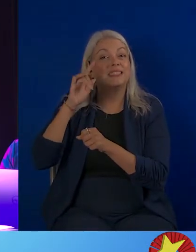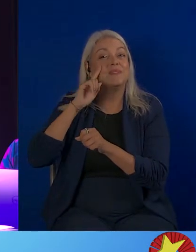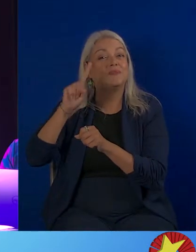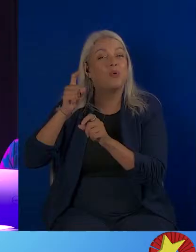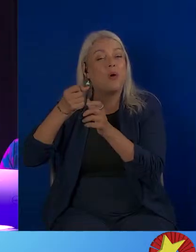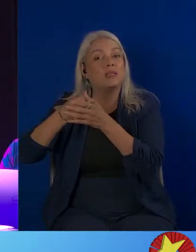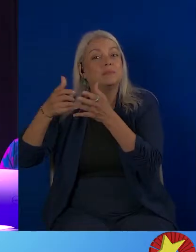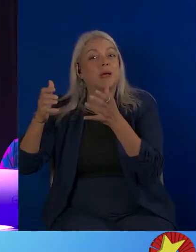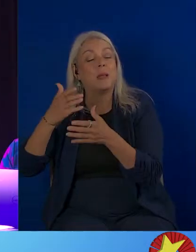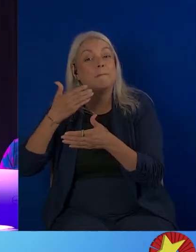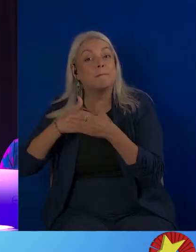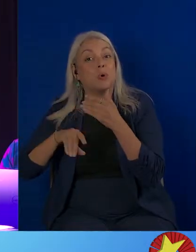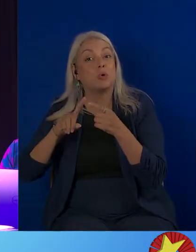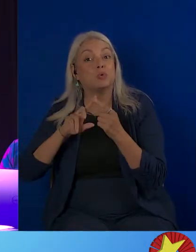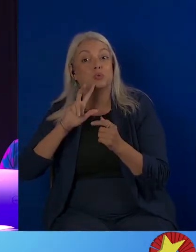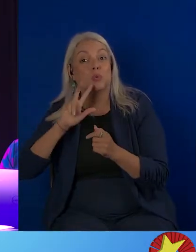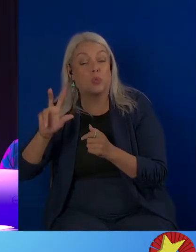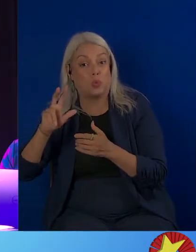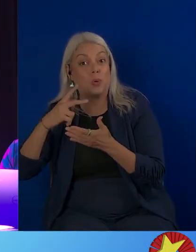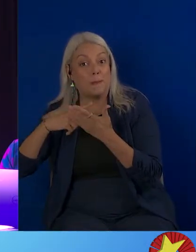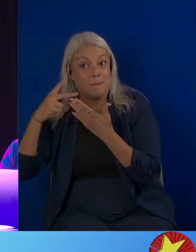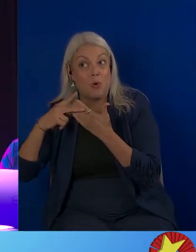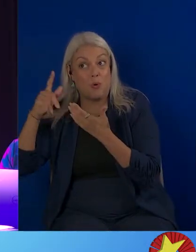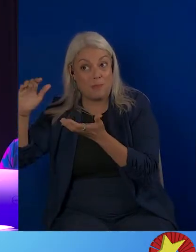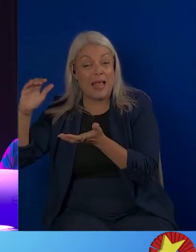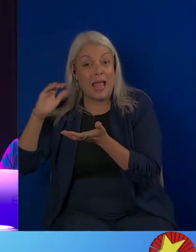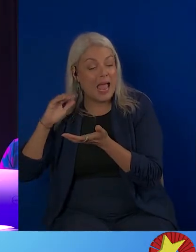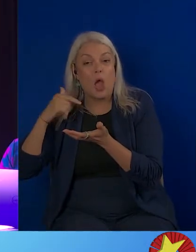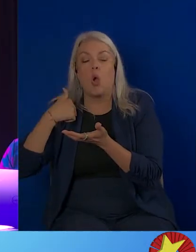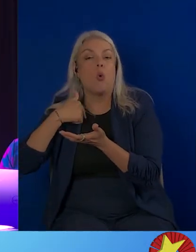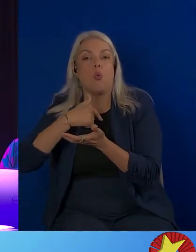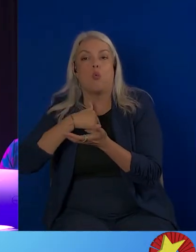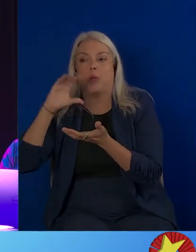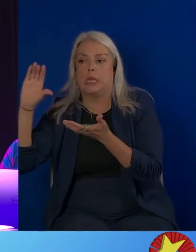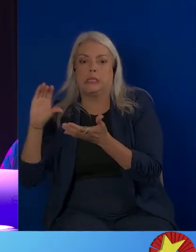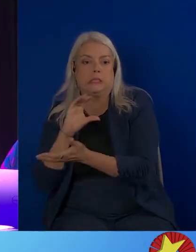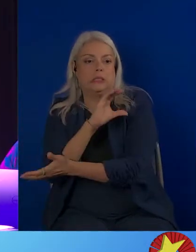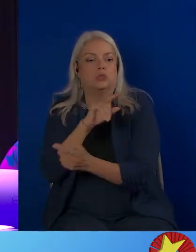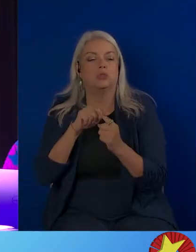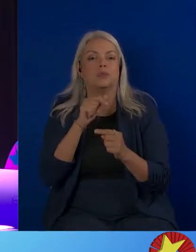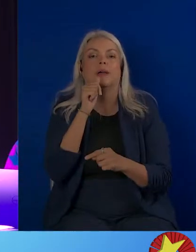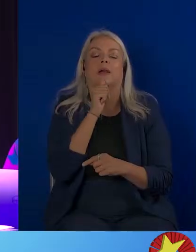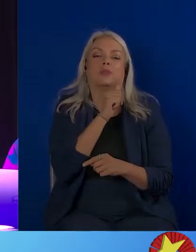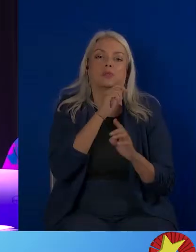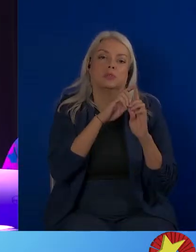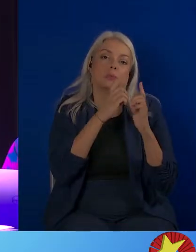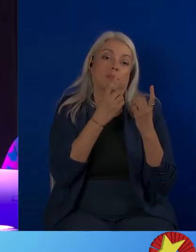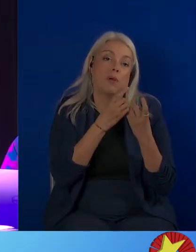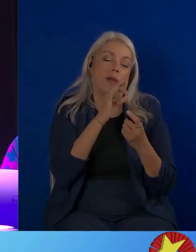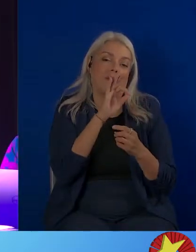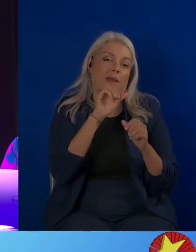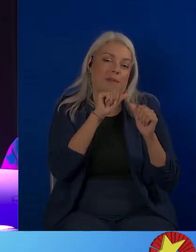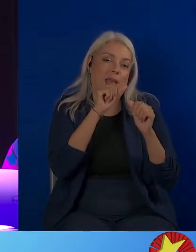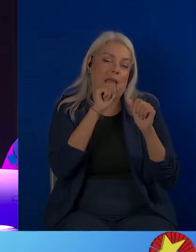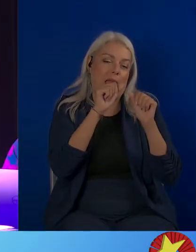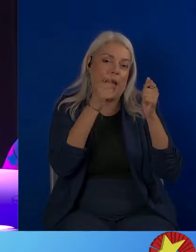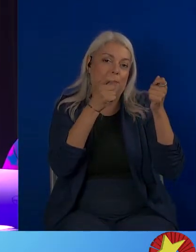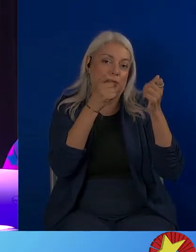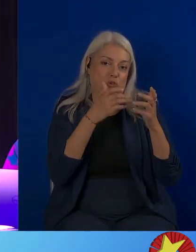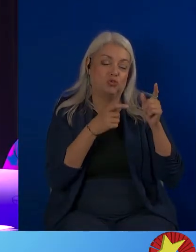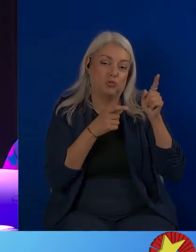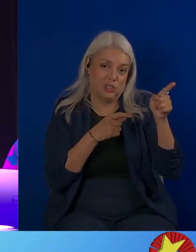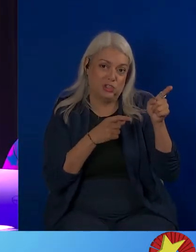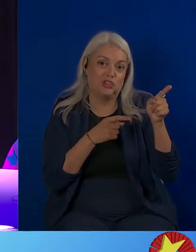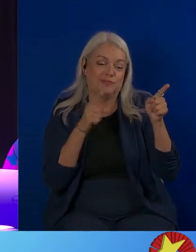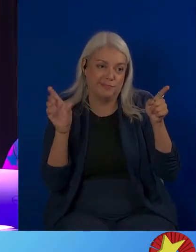3 program has been repurposed or reallocated to the Arizona Department of Administration. And that balance